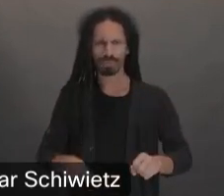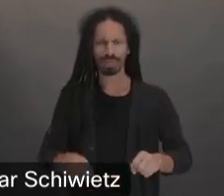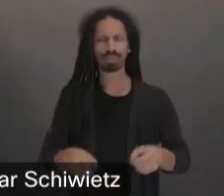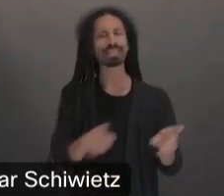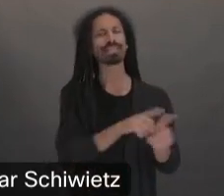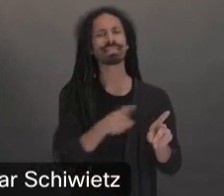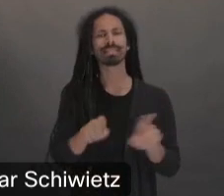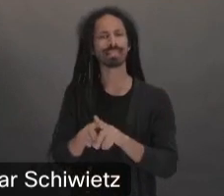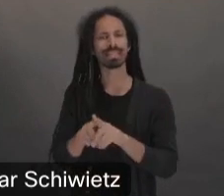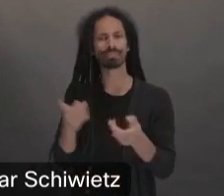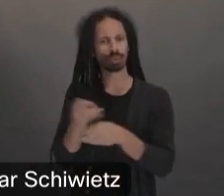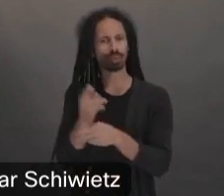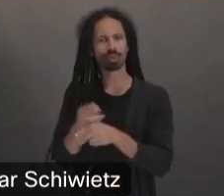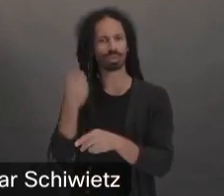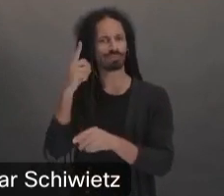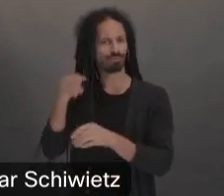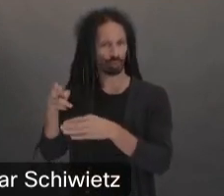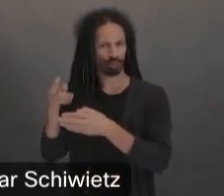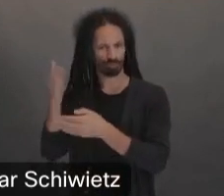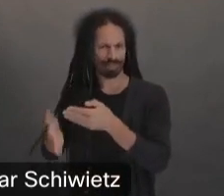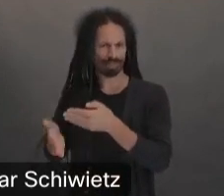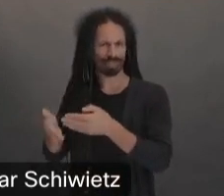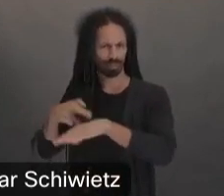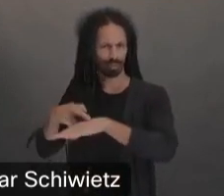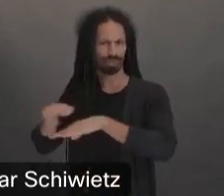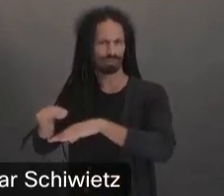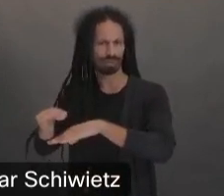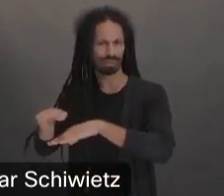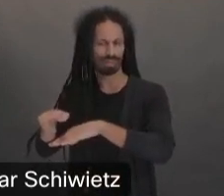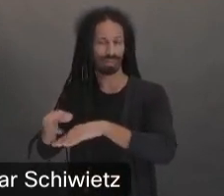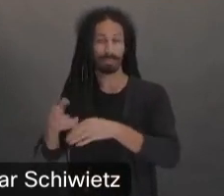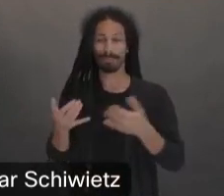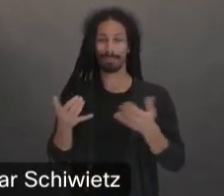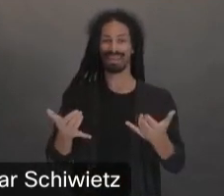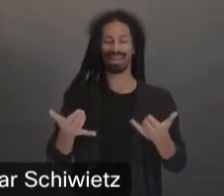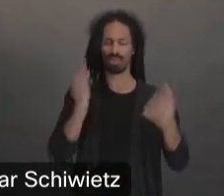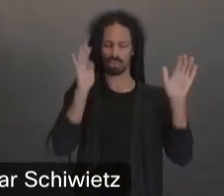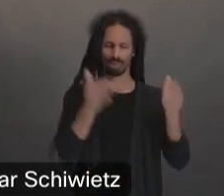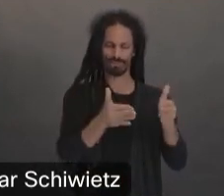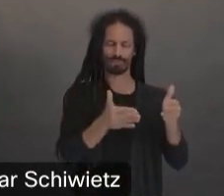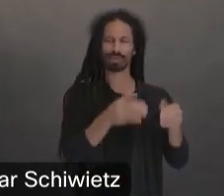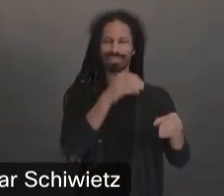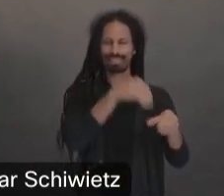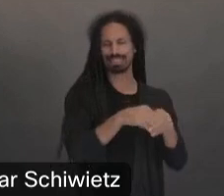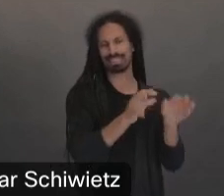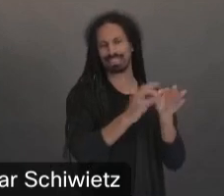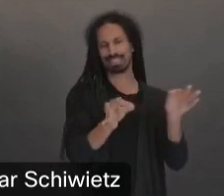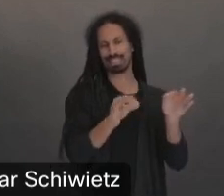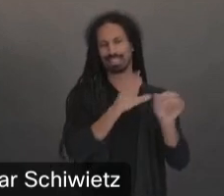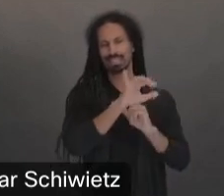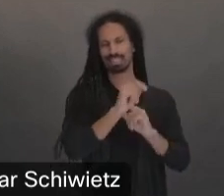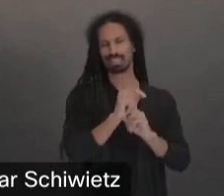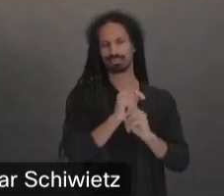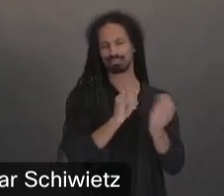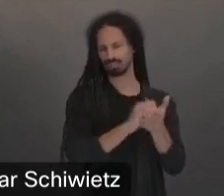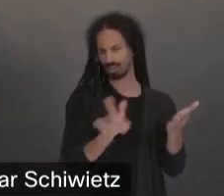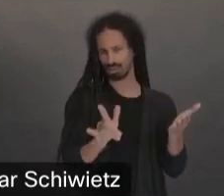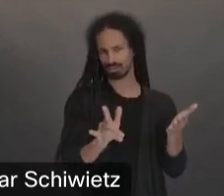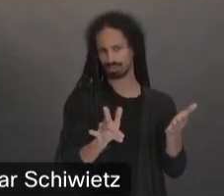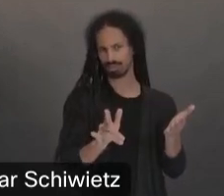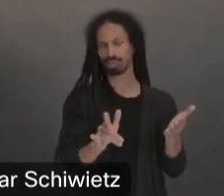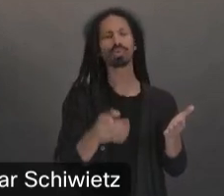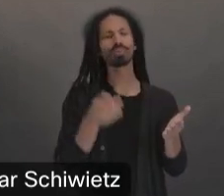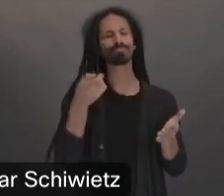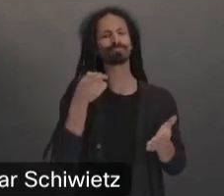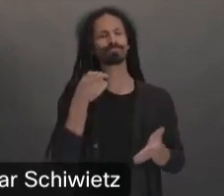entry. But we're just going to focus on the in-text citation today. So let's look at a sample paraphrase. Over